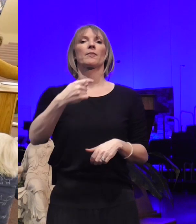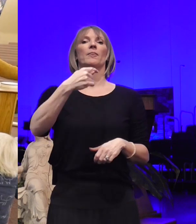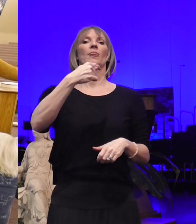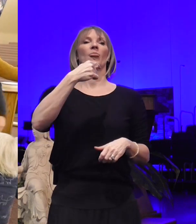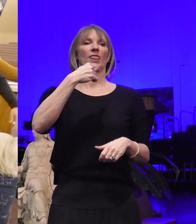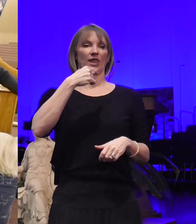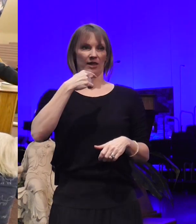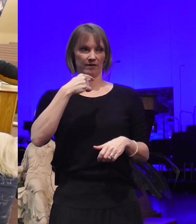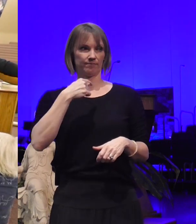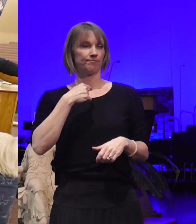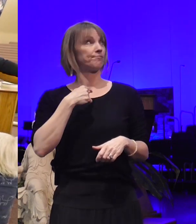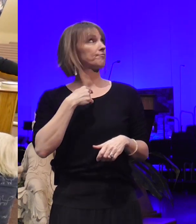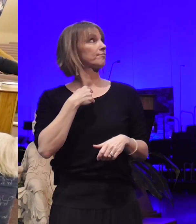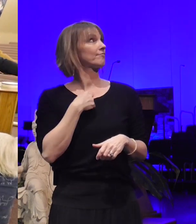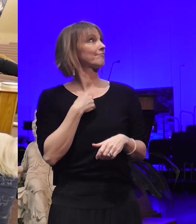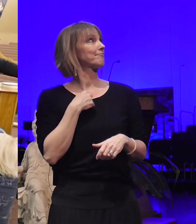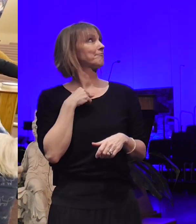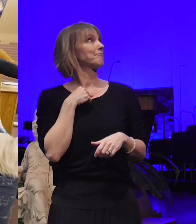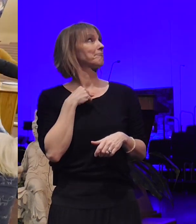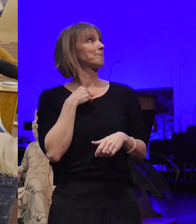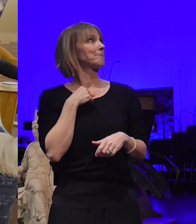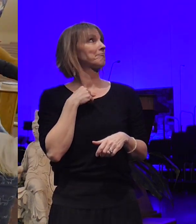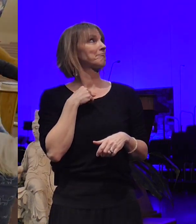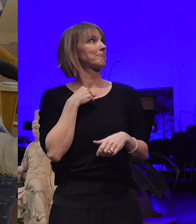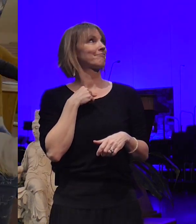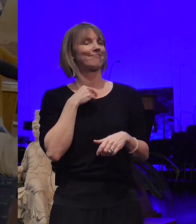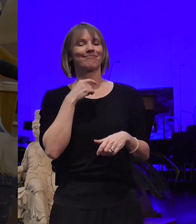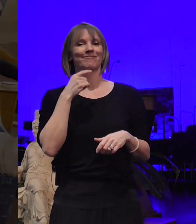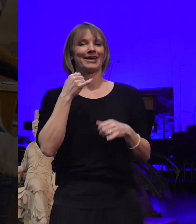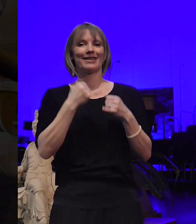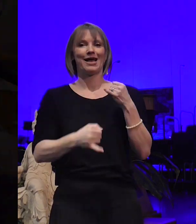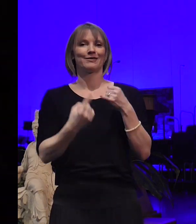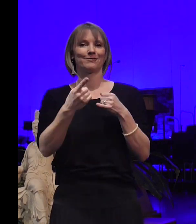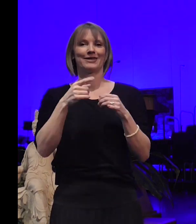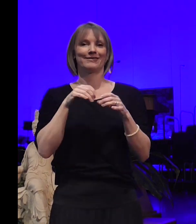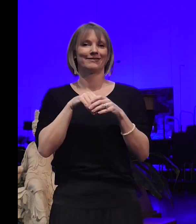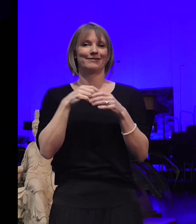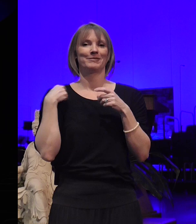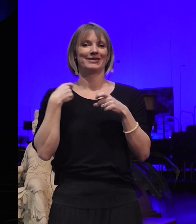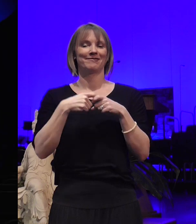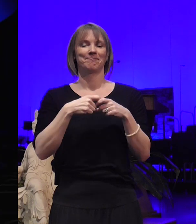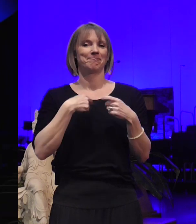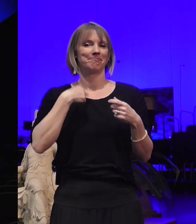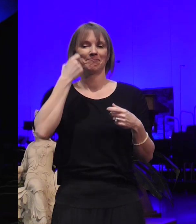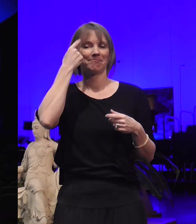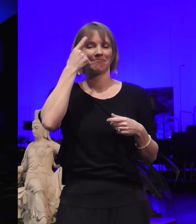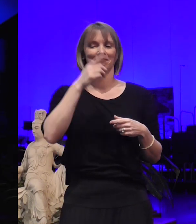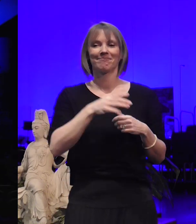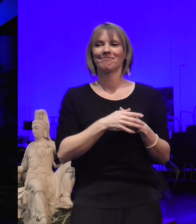una guerrera. Yo soy una guerrera.